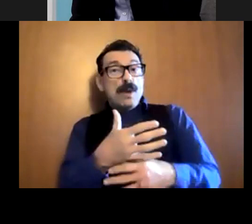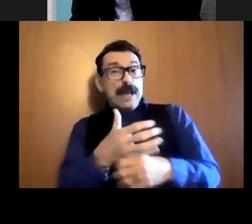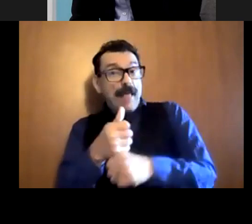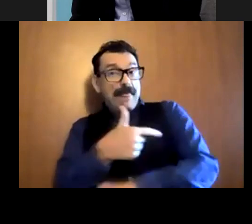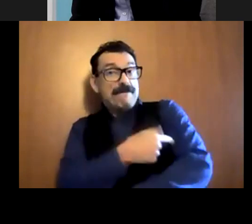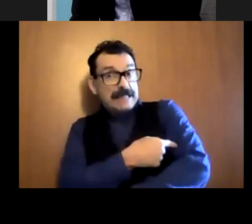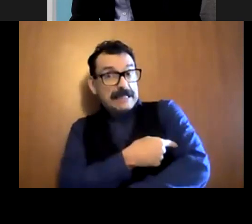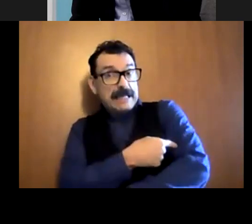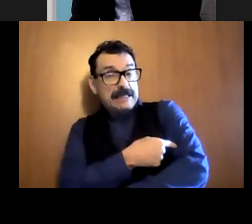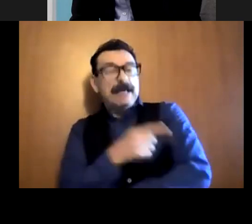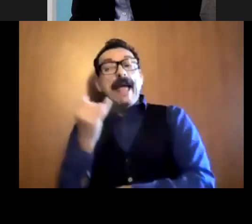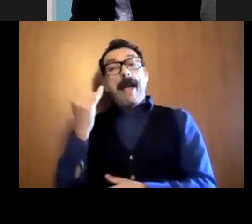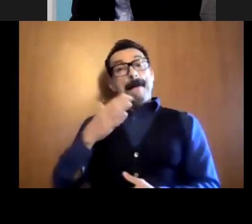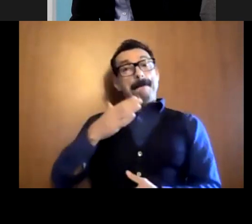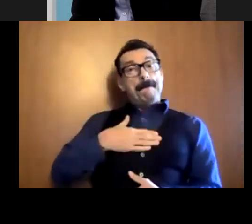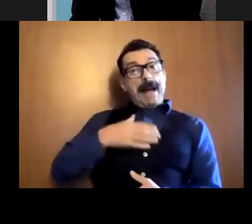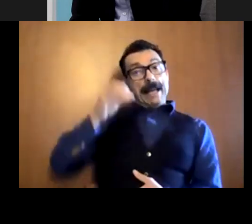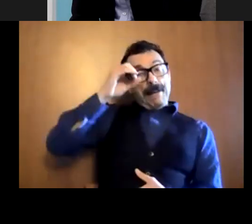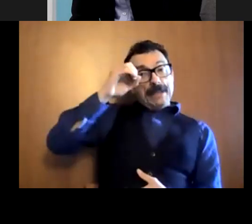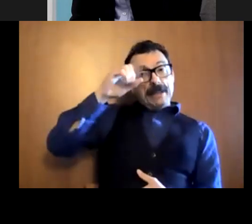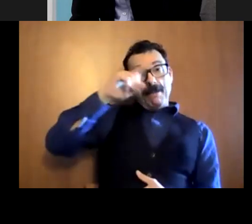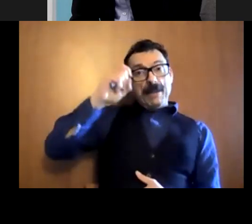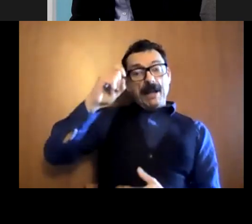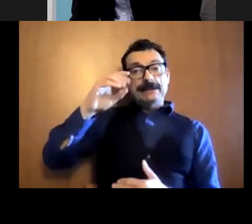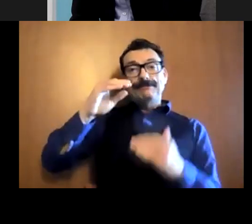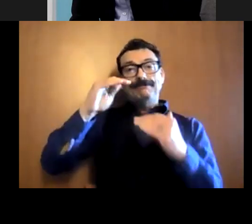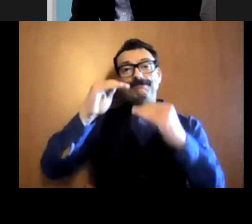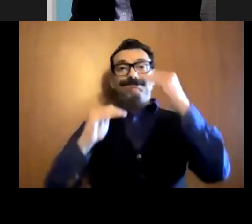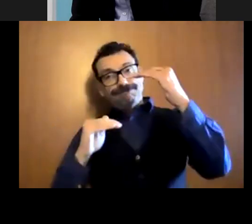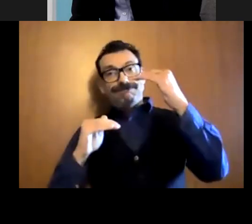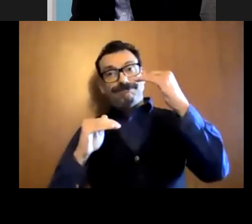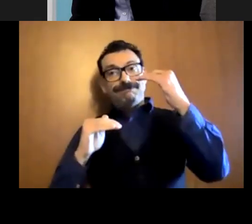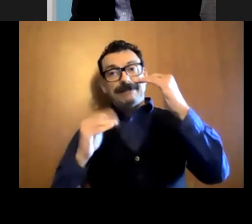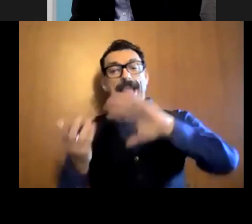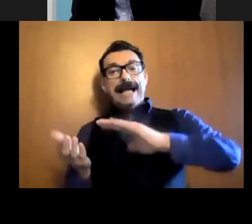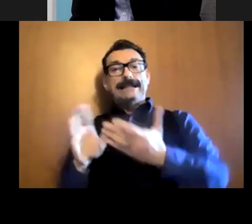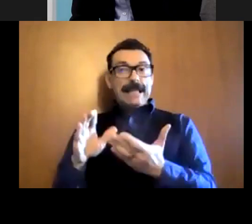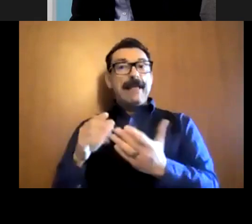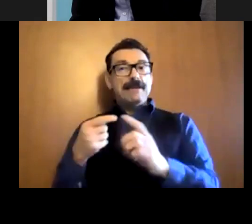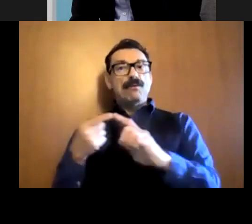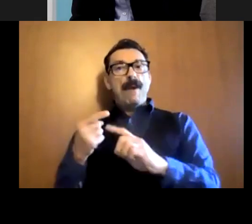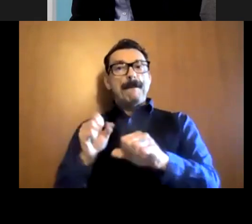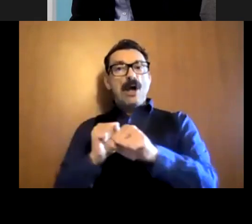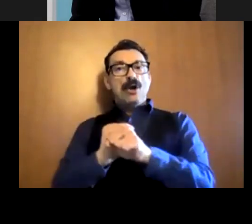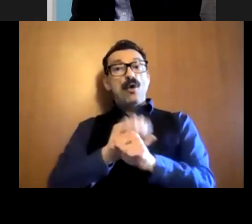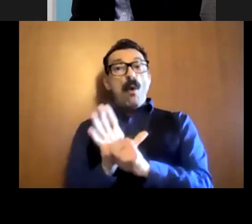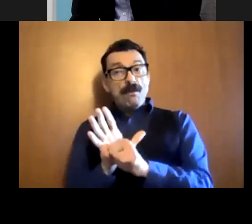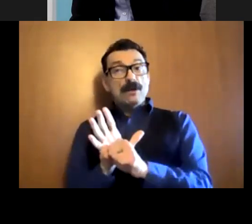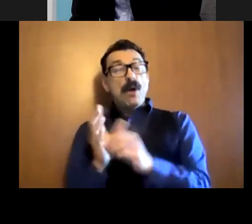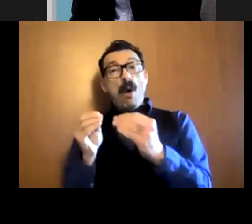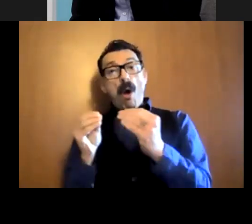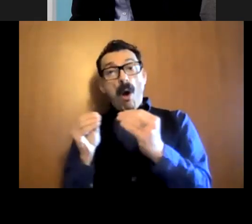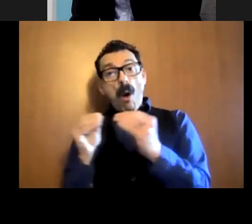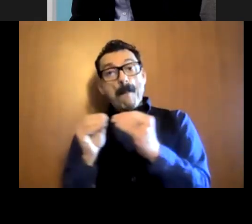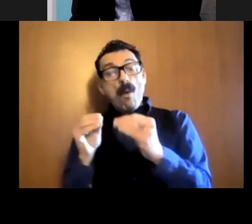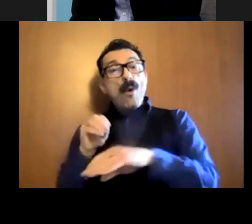our disproportionate in adverse outcomes and deaths from COVID, we should be higher on the list, right? We should